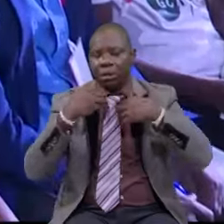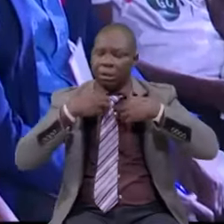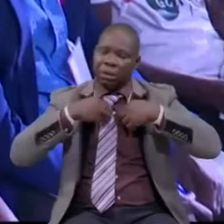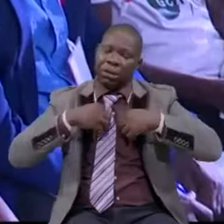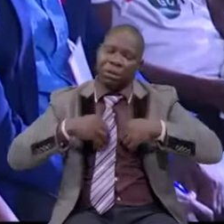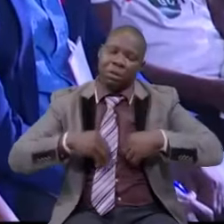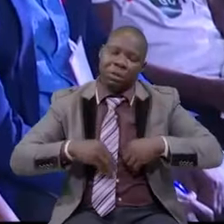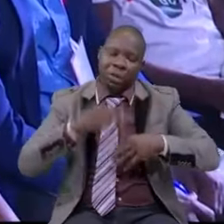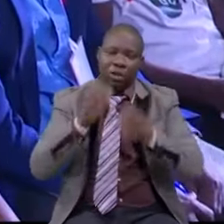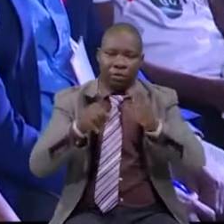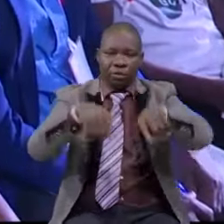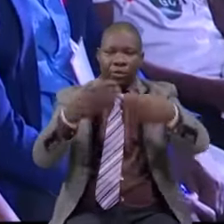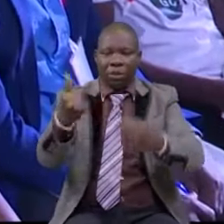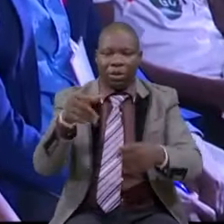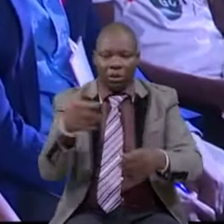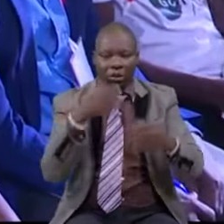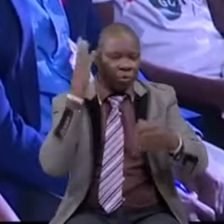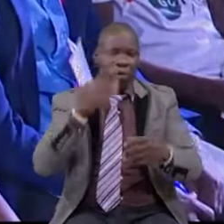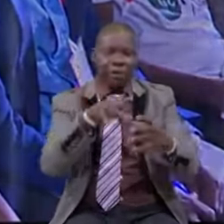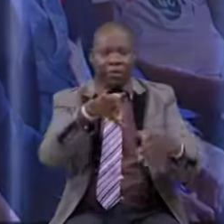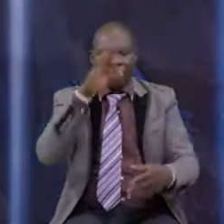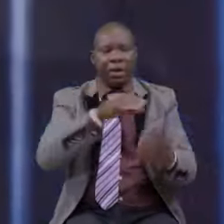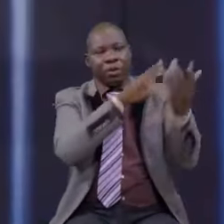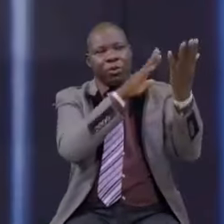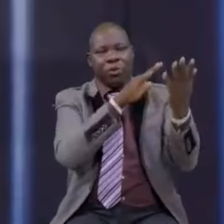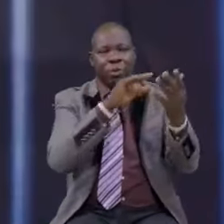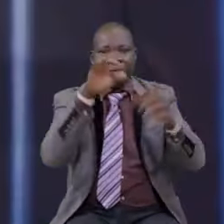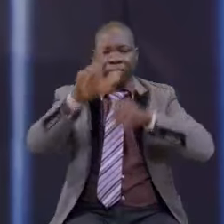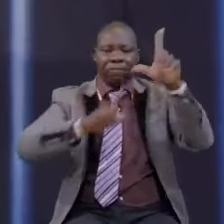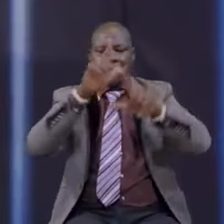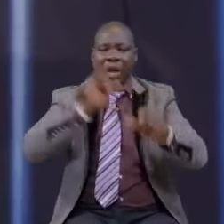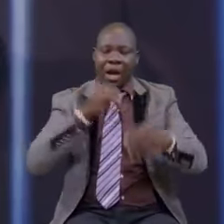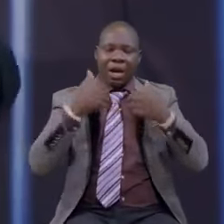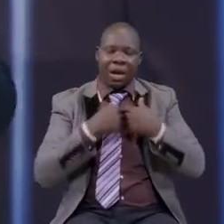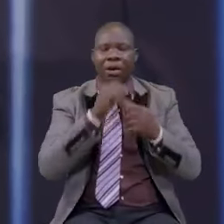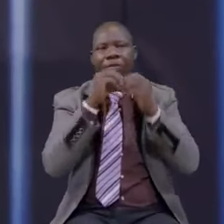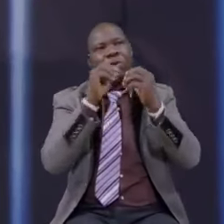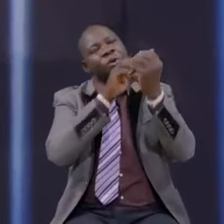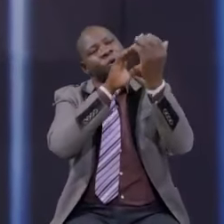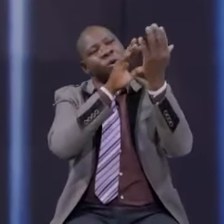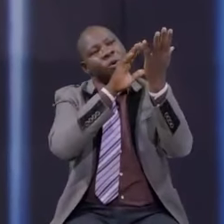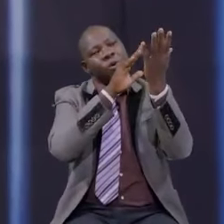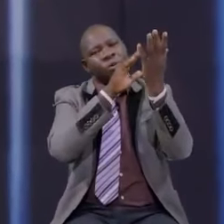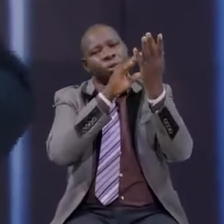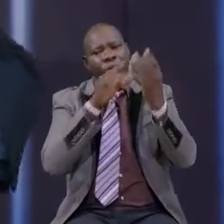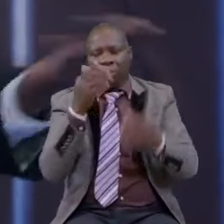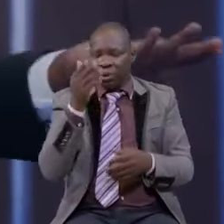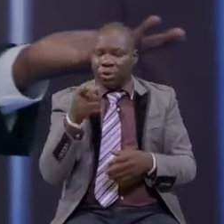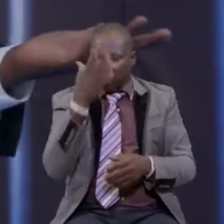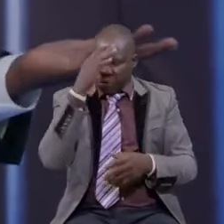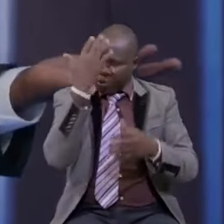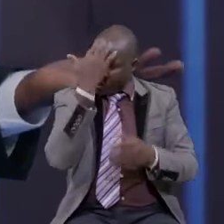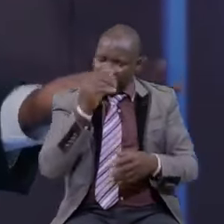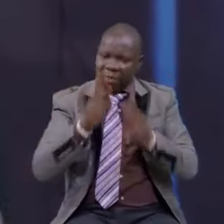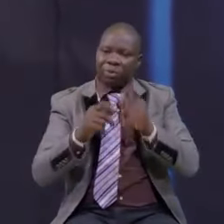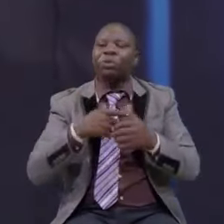I have hope. You know why people commit suicide? Hopeless. Helpless. There's